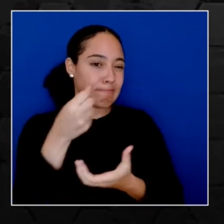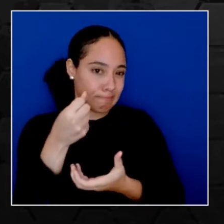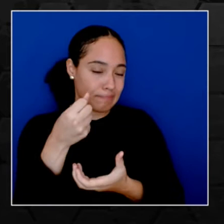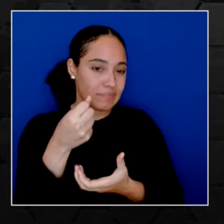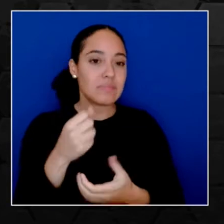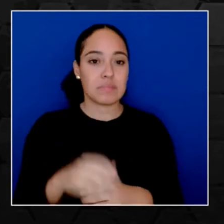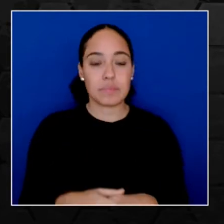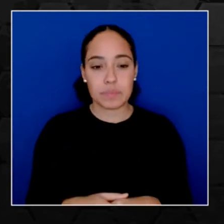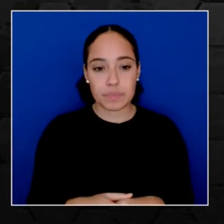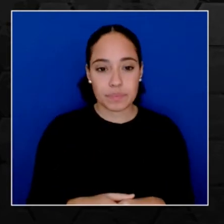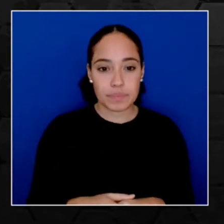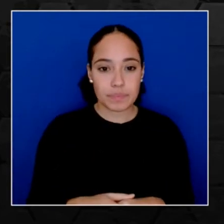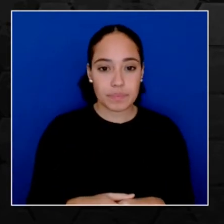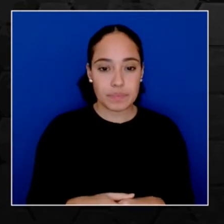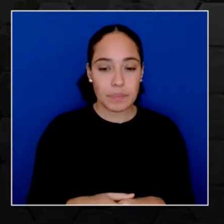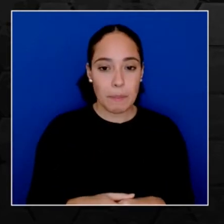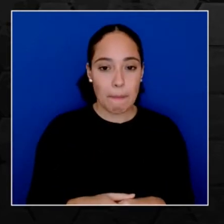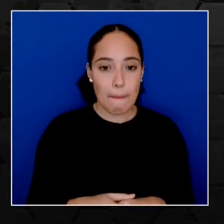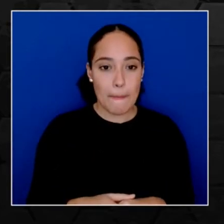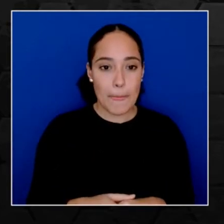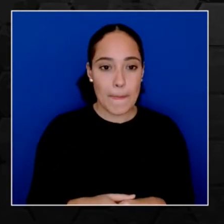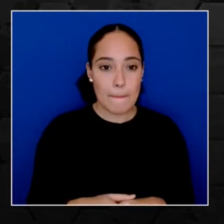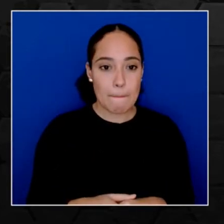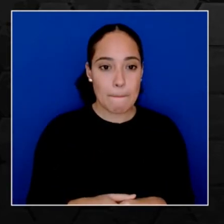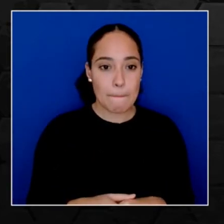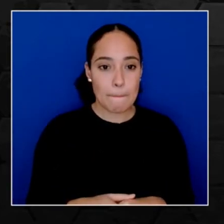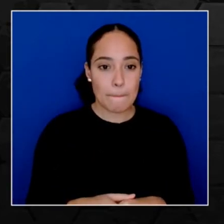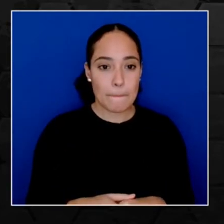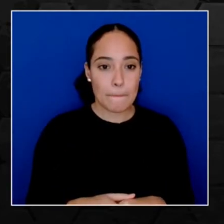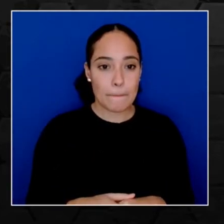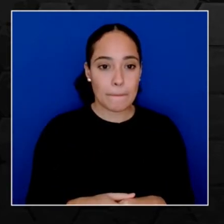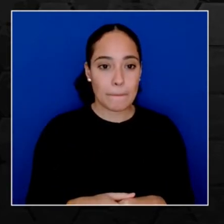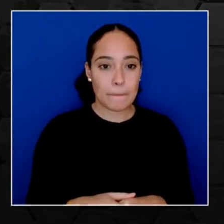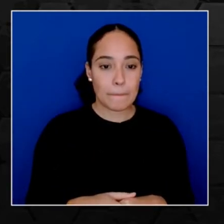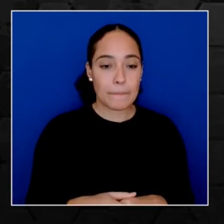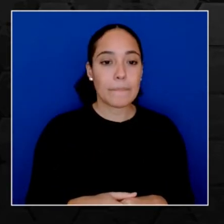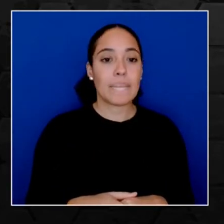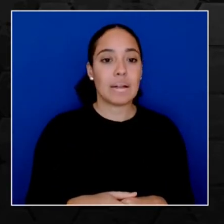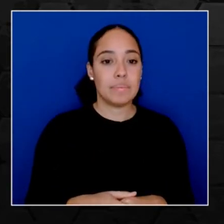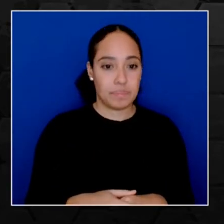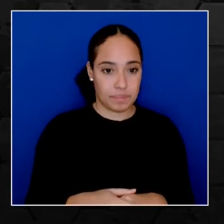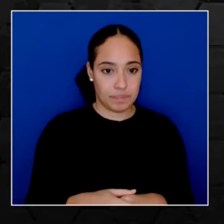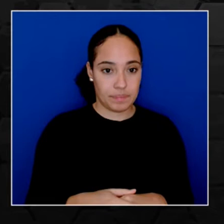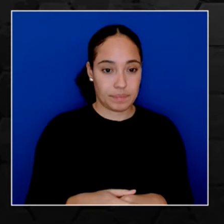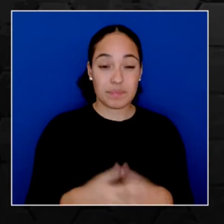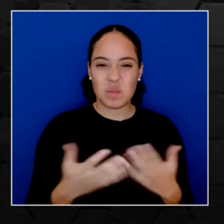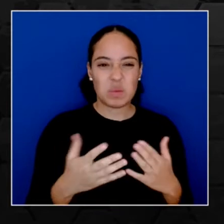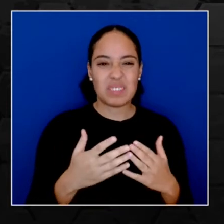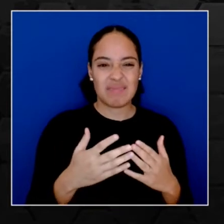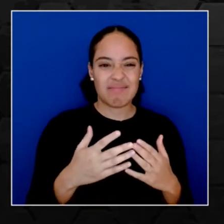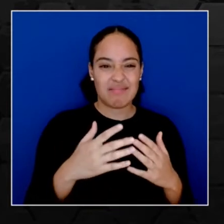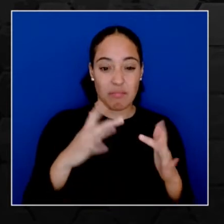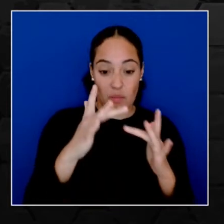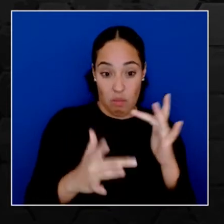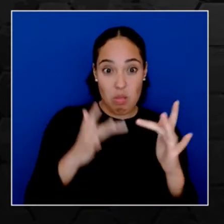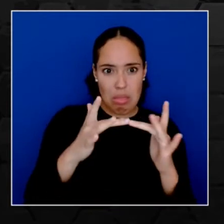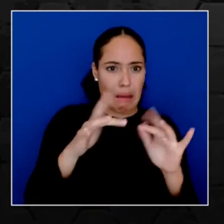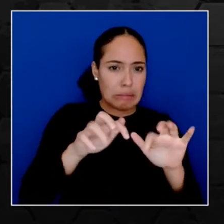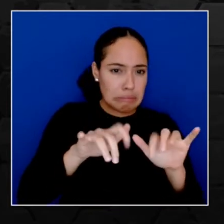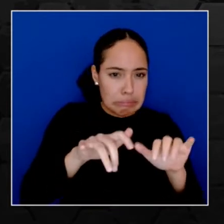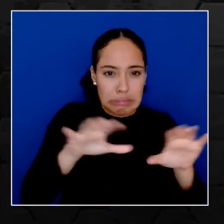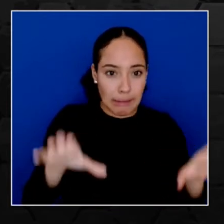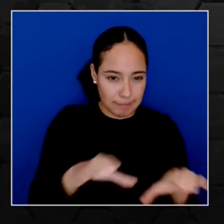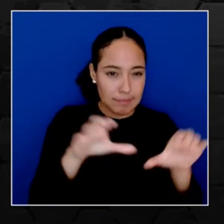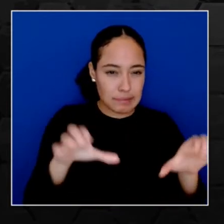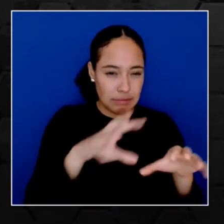signatures that you use for your government purposes or any other thing which involves online sanctioning. And the other one are error patterns,